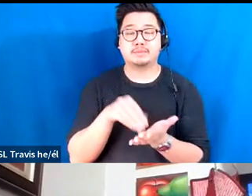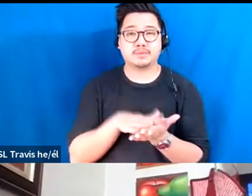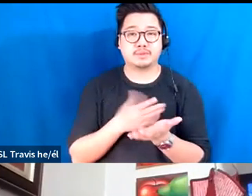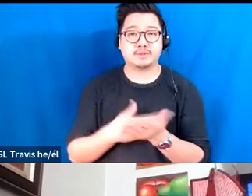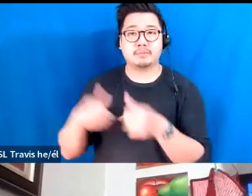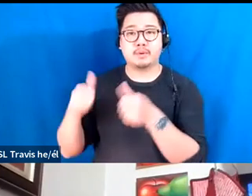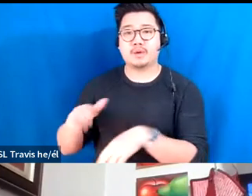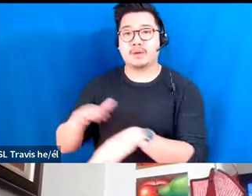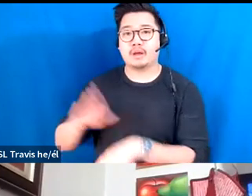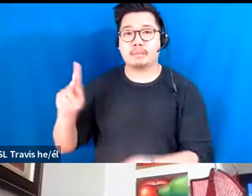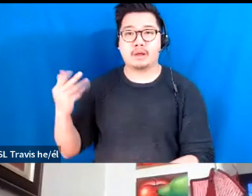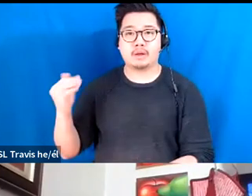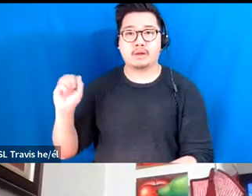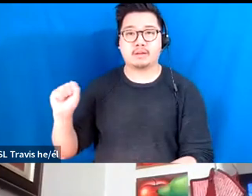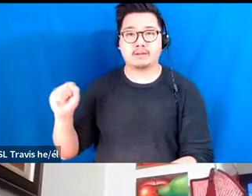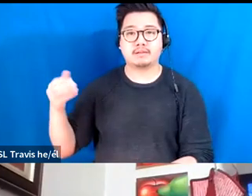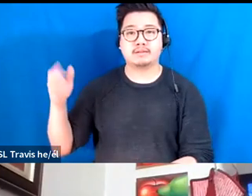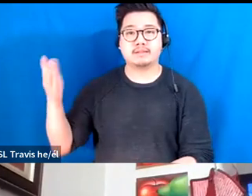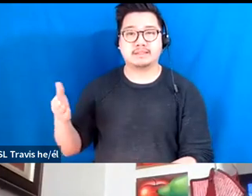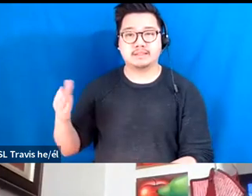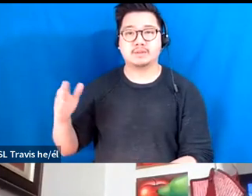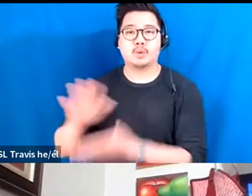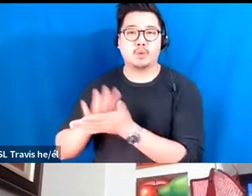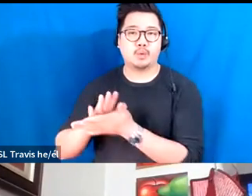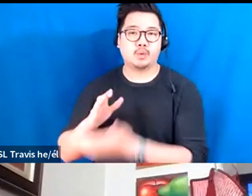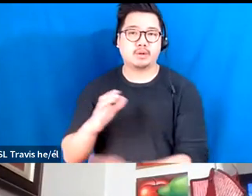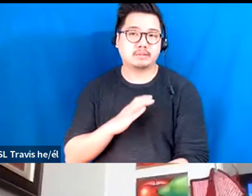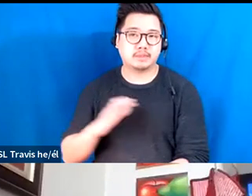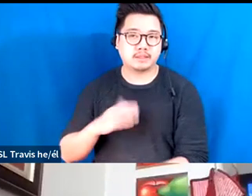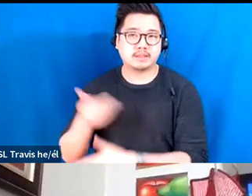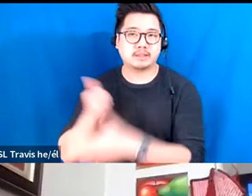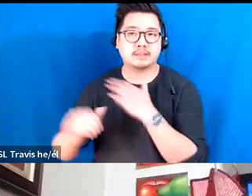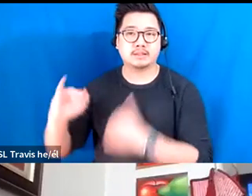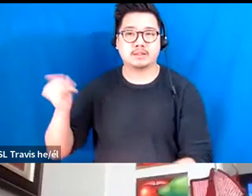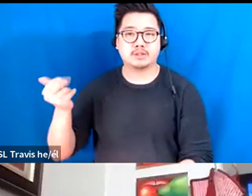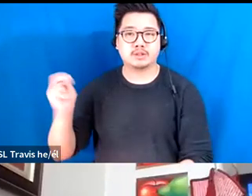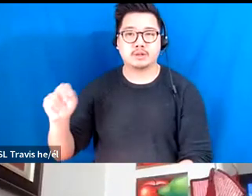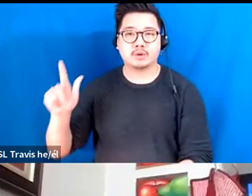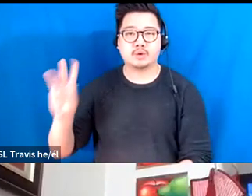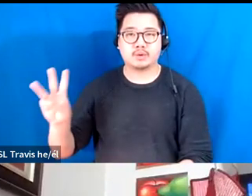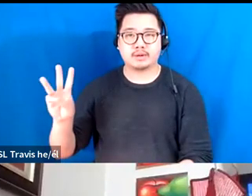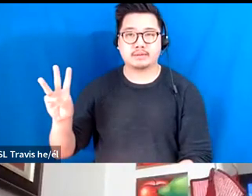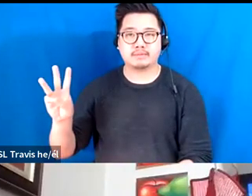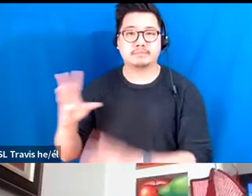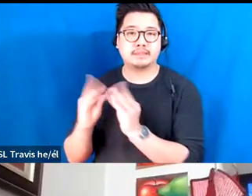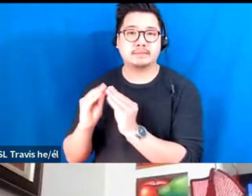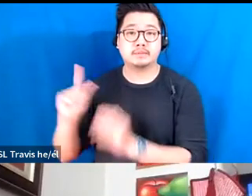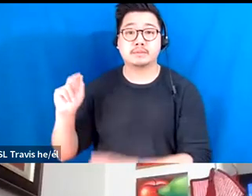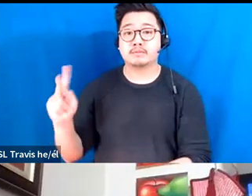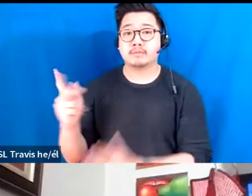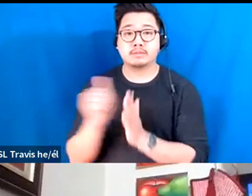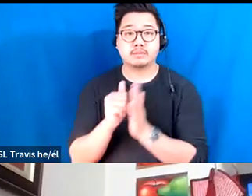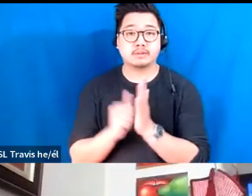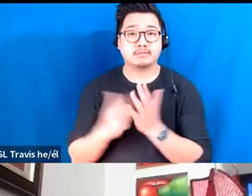boston public schools front slash school committee under the january 26 meeting link the agendas